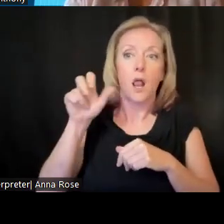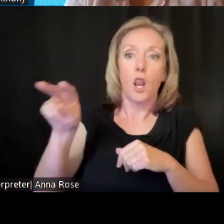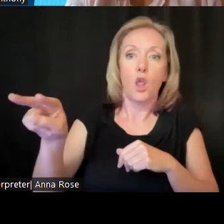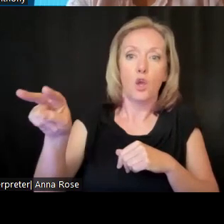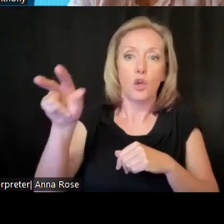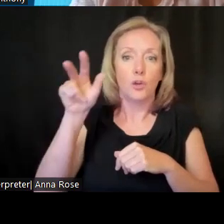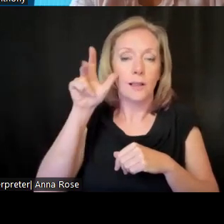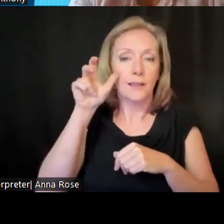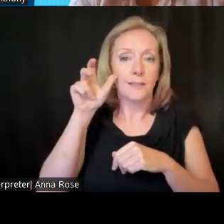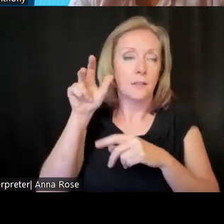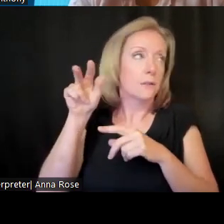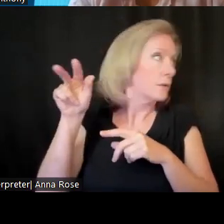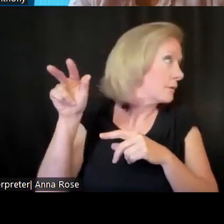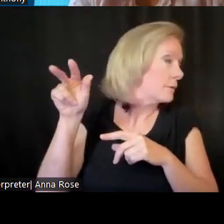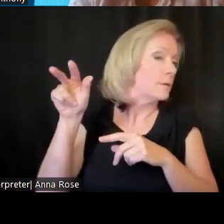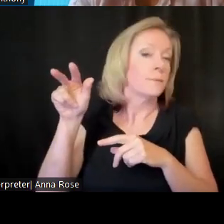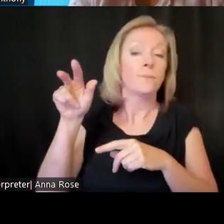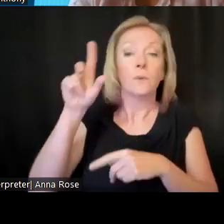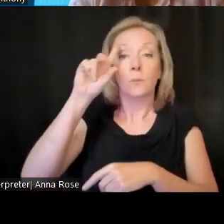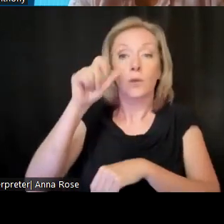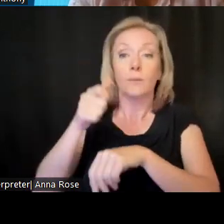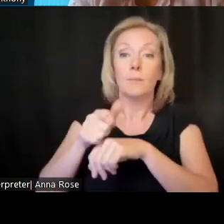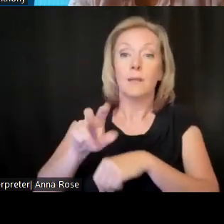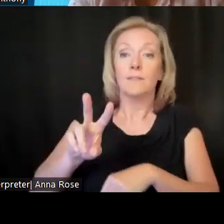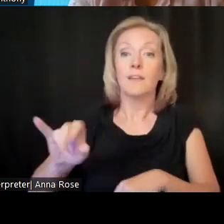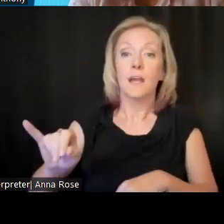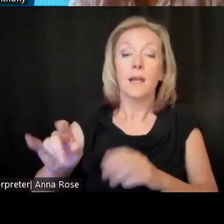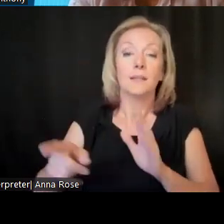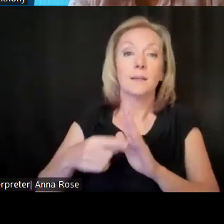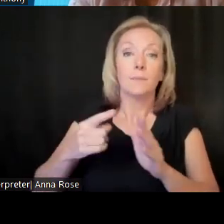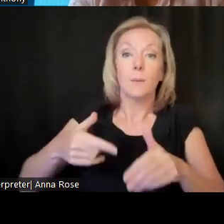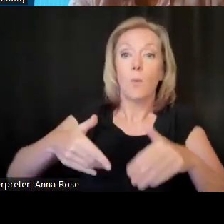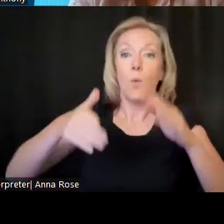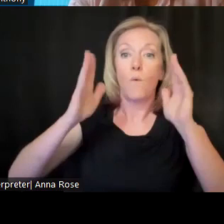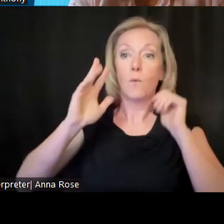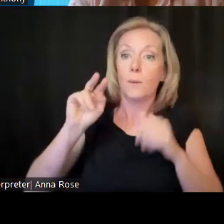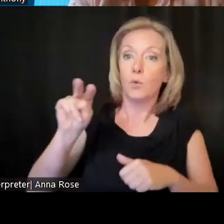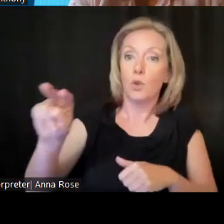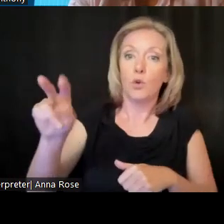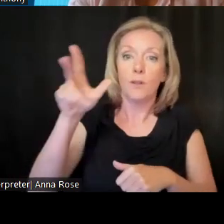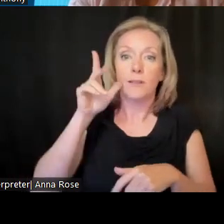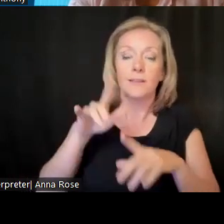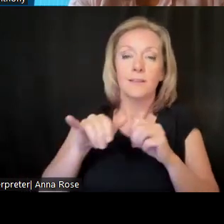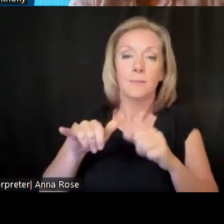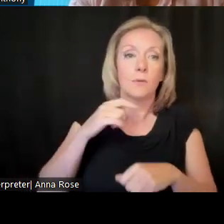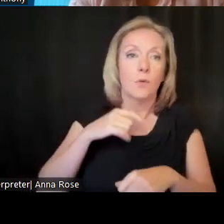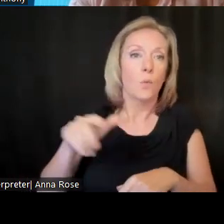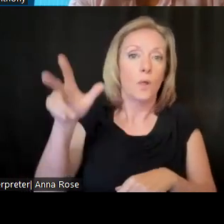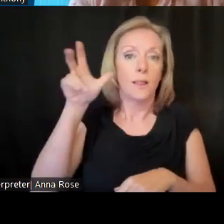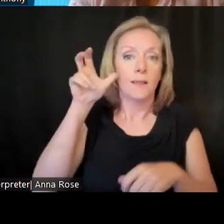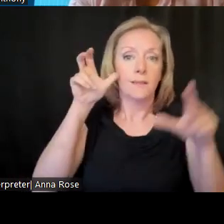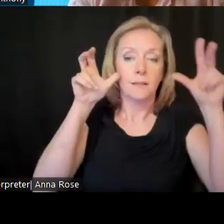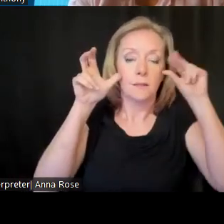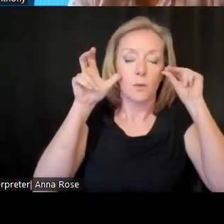we may think about this, especially with brain-based visual impairment. It's too much for me to look and listen at the same time. So I'm going to close